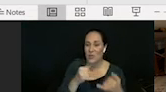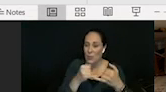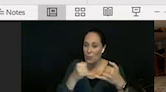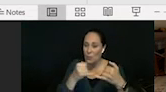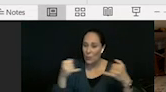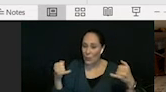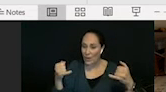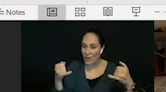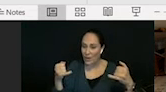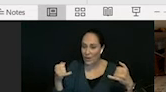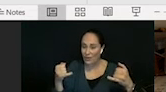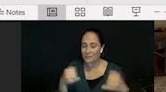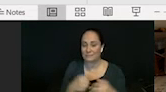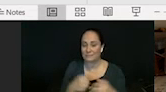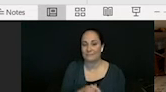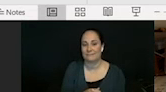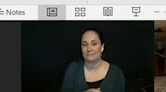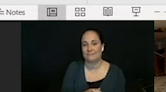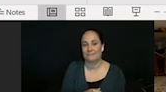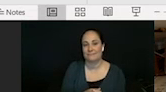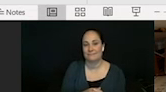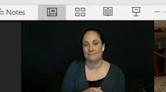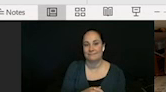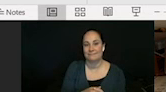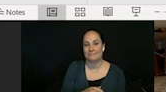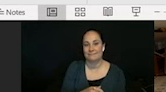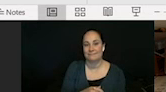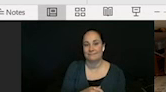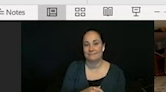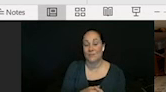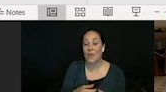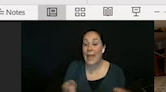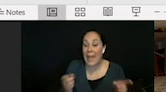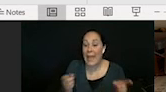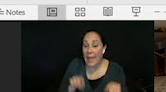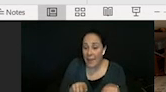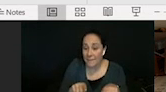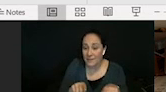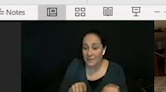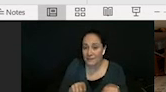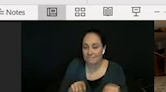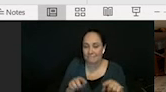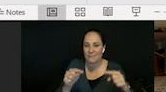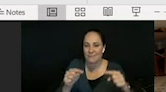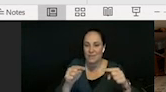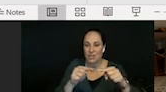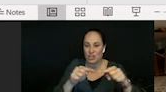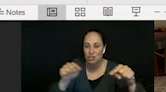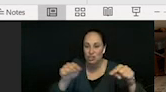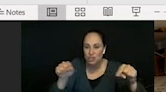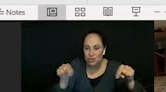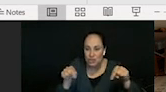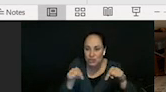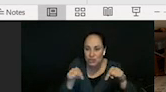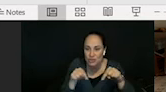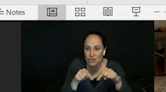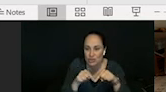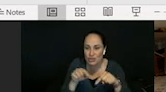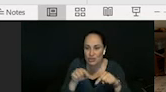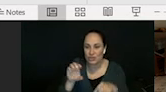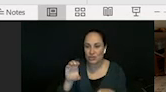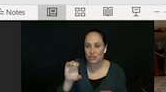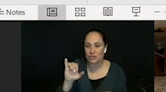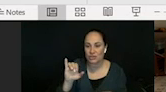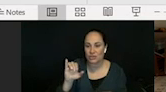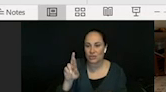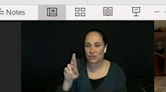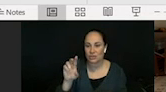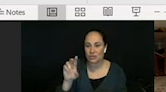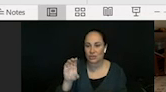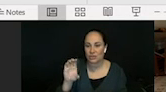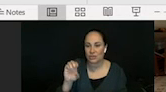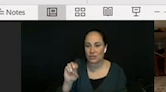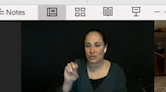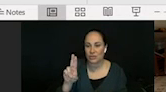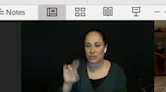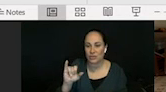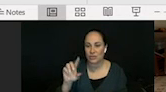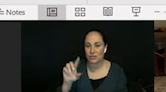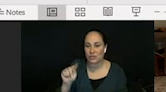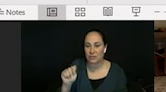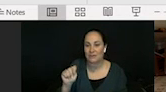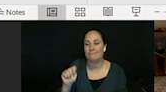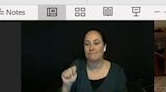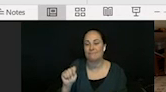right, it makes a really tiny circuit. This part is touching the wire, one segment of the wire. The back end is also touching a segment of the